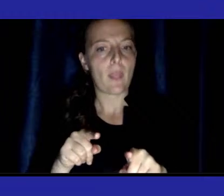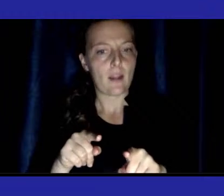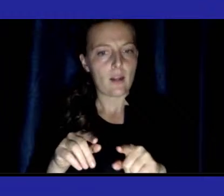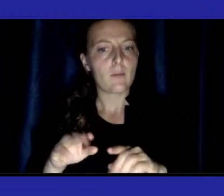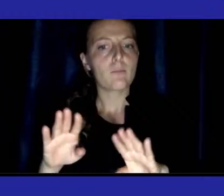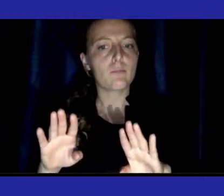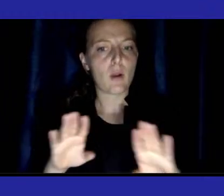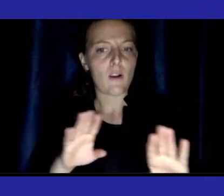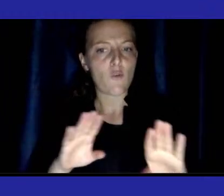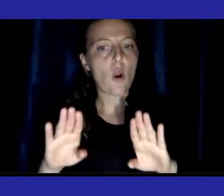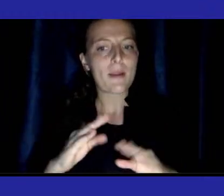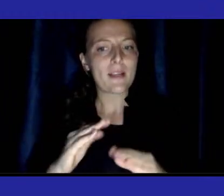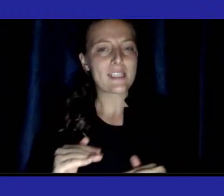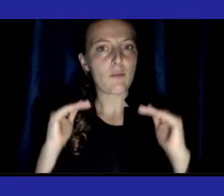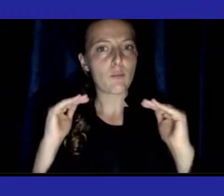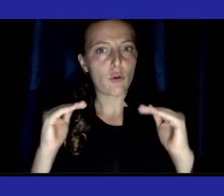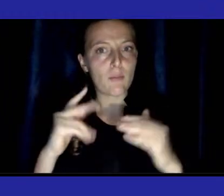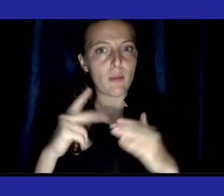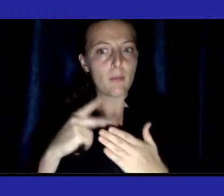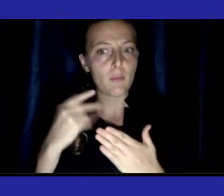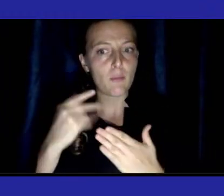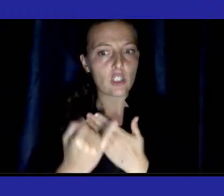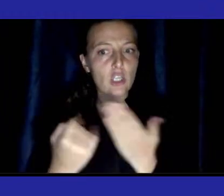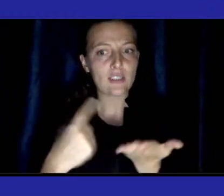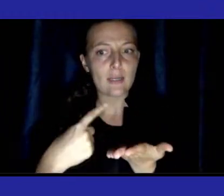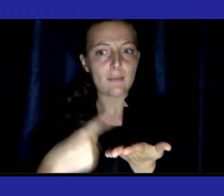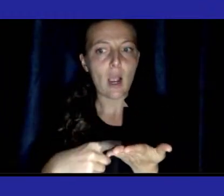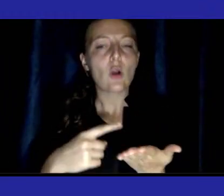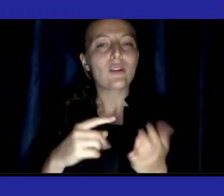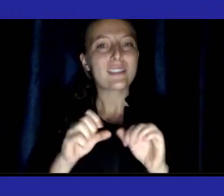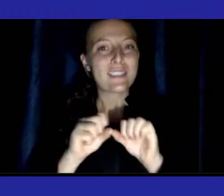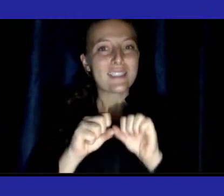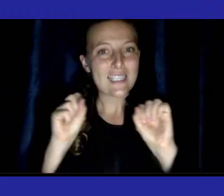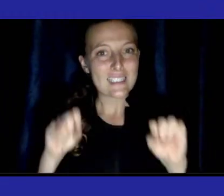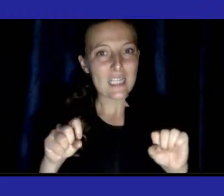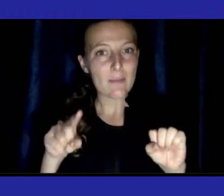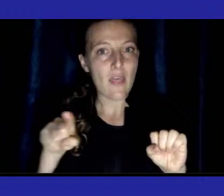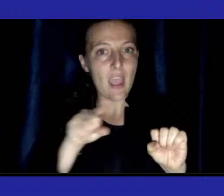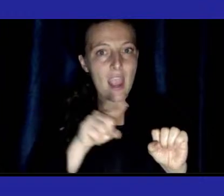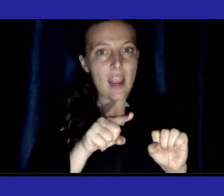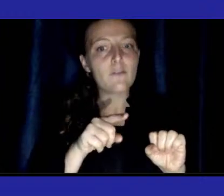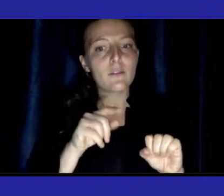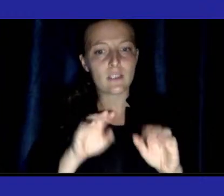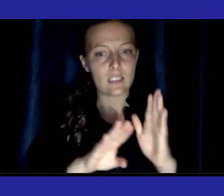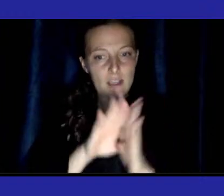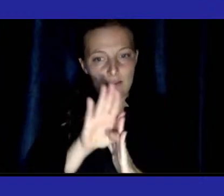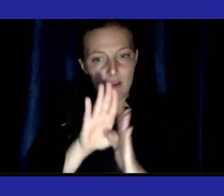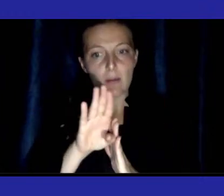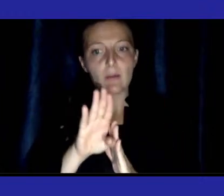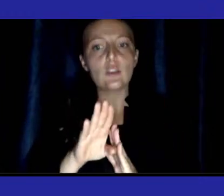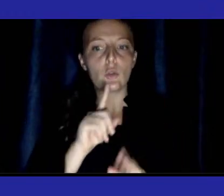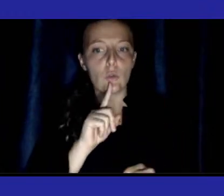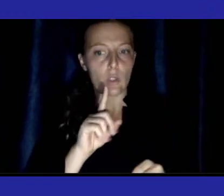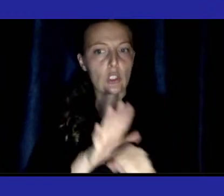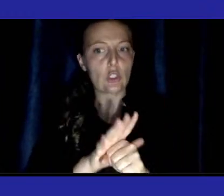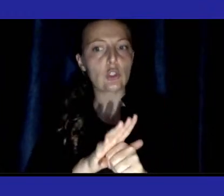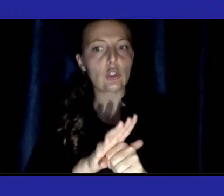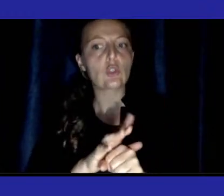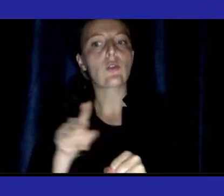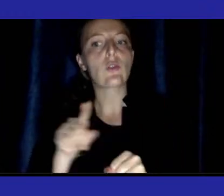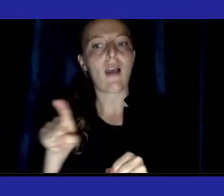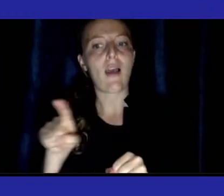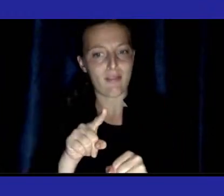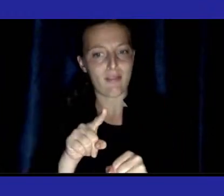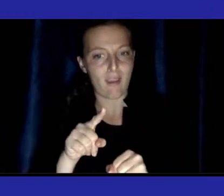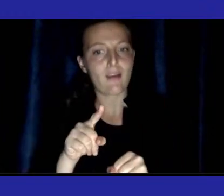to ensure that there were responses by the physicians or by whoever would be appropriate, and